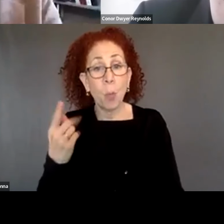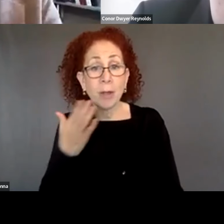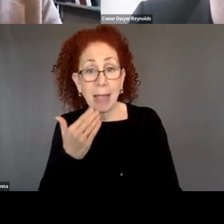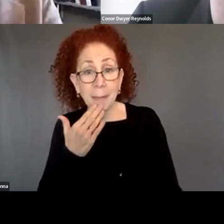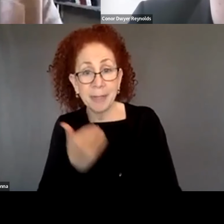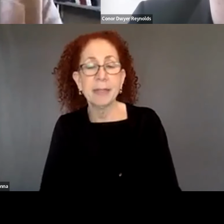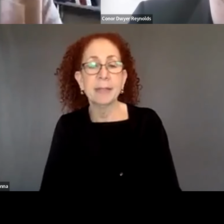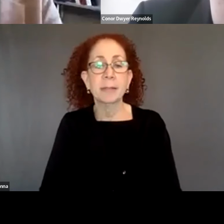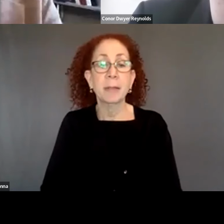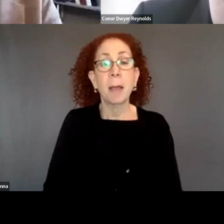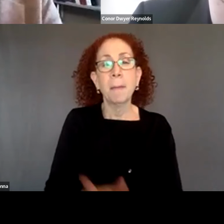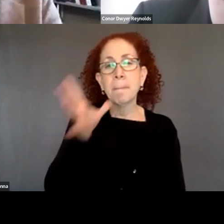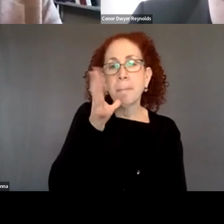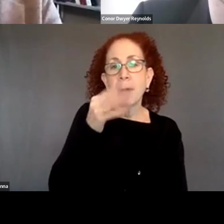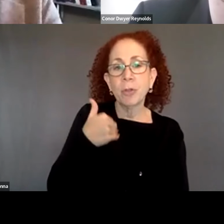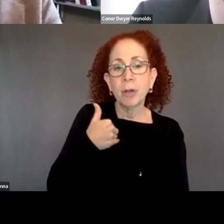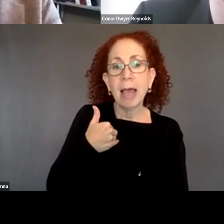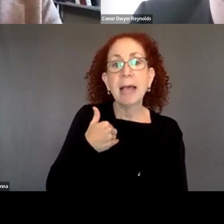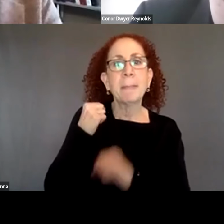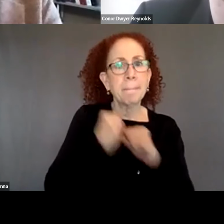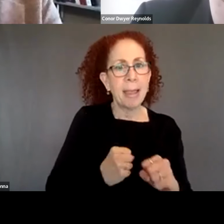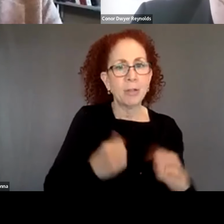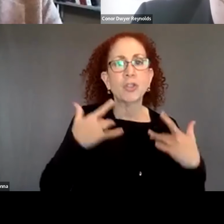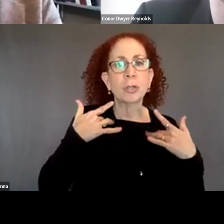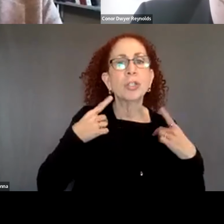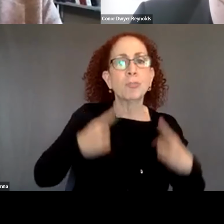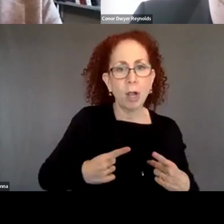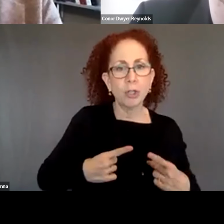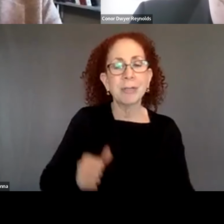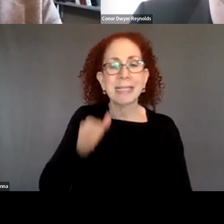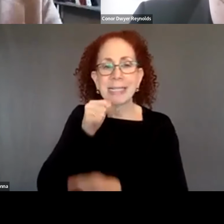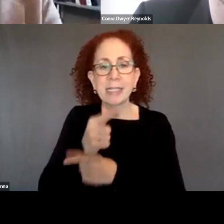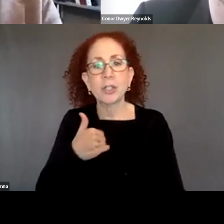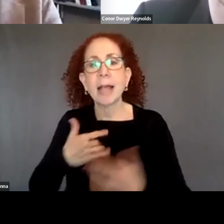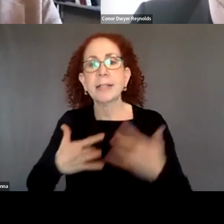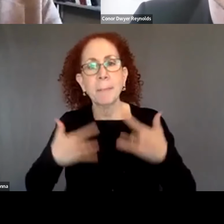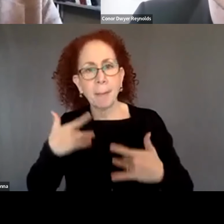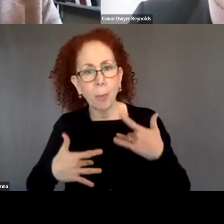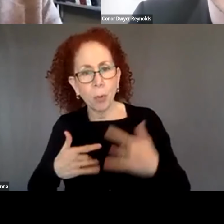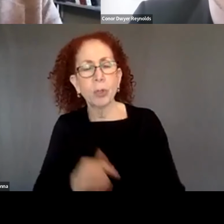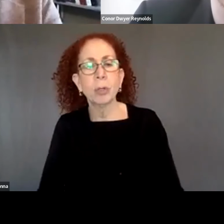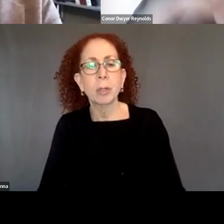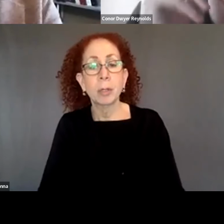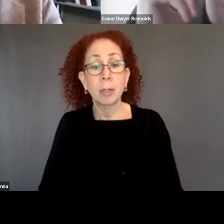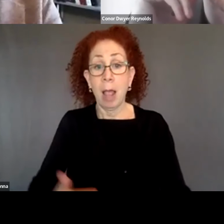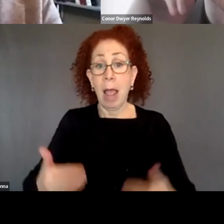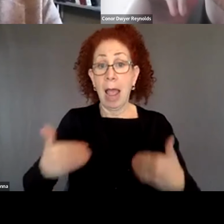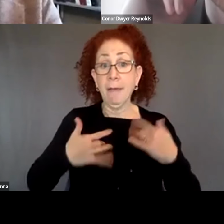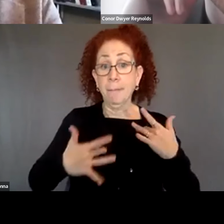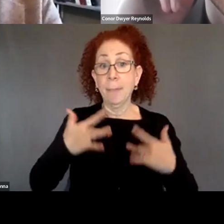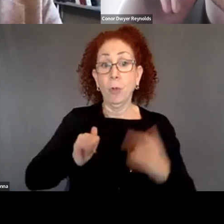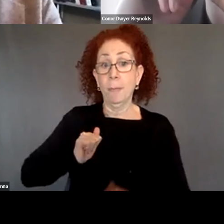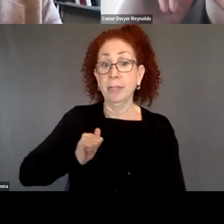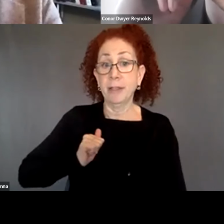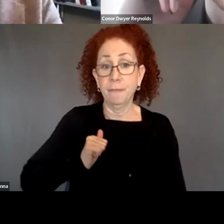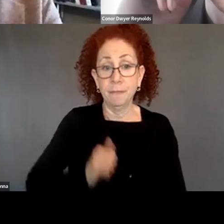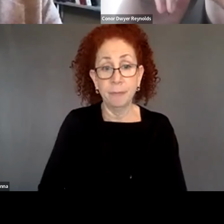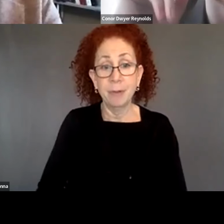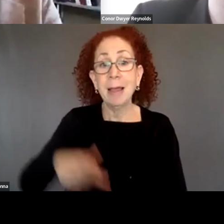diabetes. My mother has major depressive disorder. My sister has bipolar disorder, and I have bipolar disorder